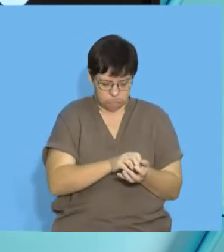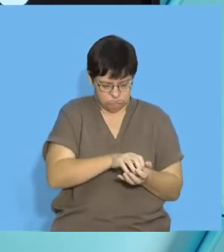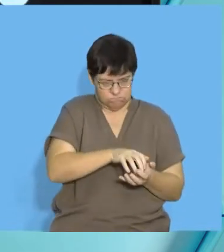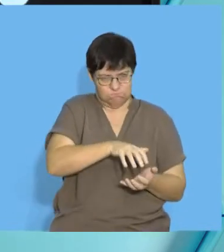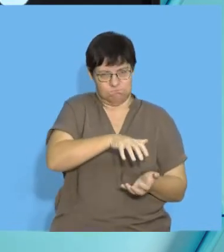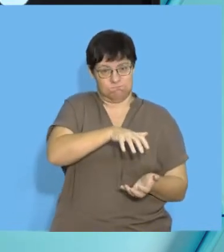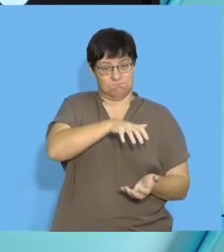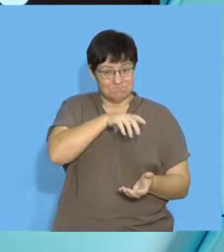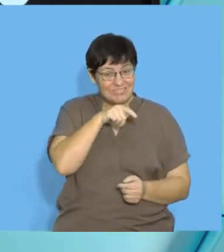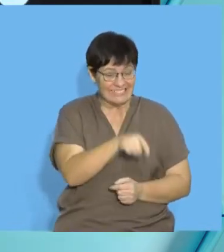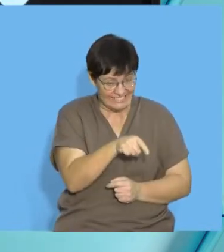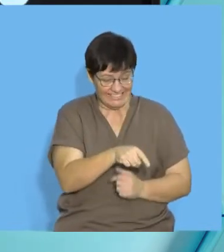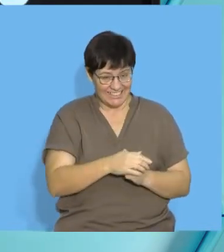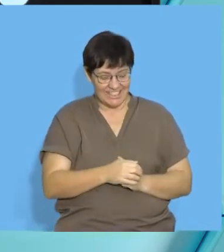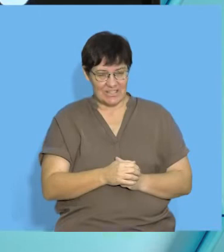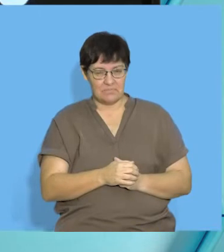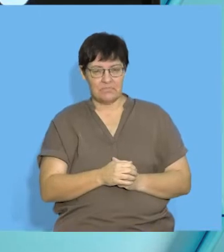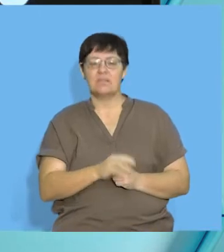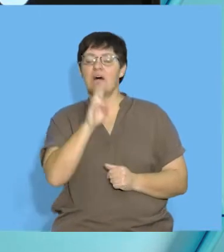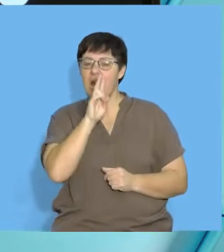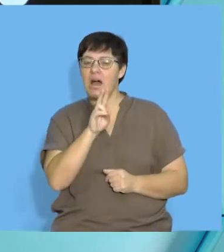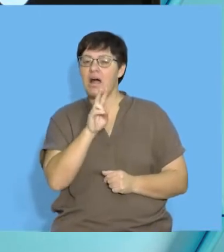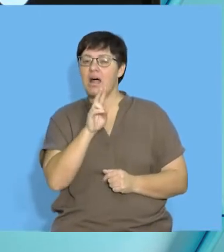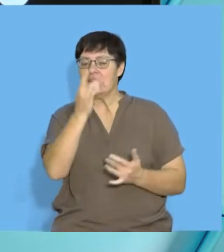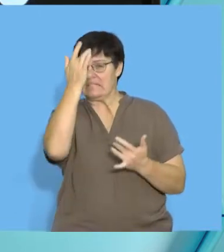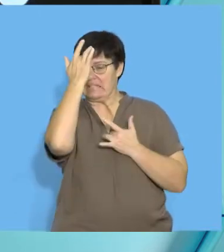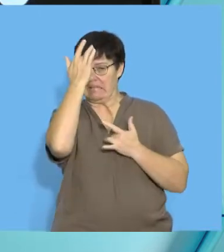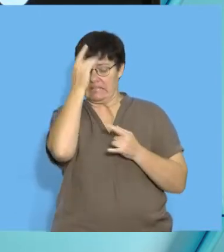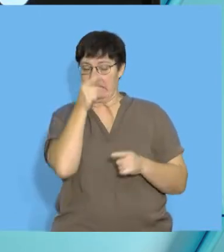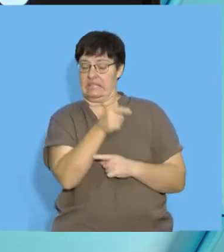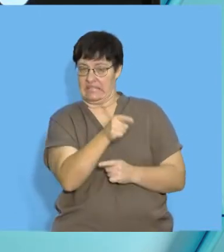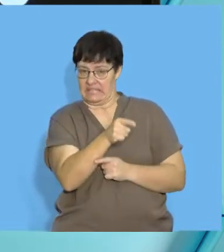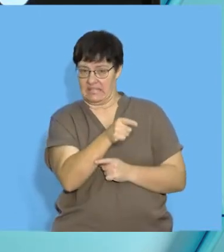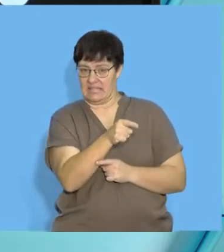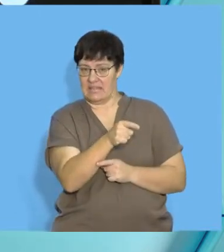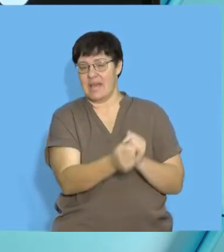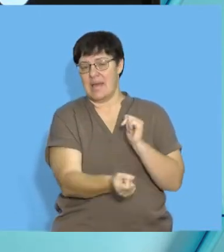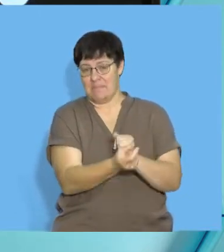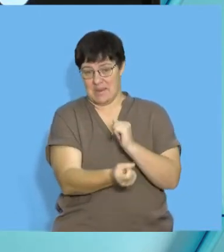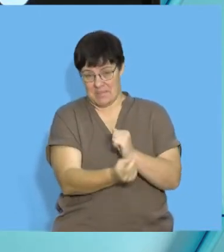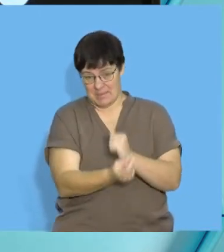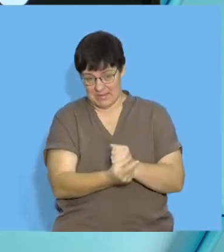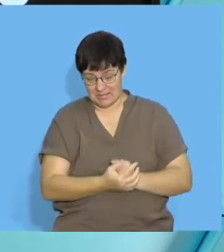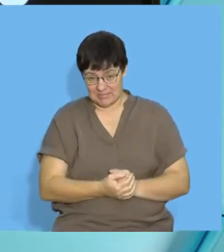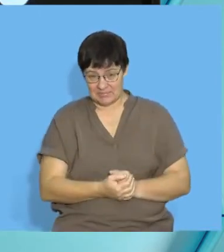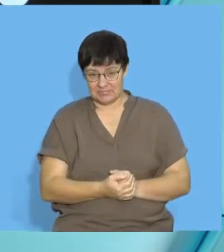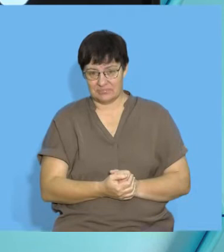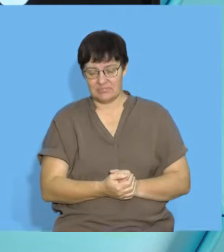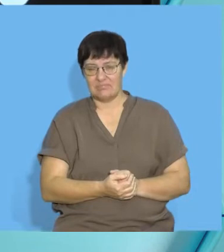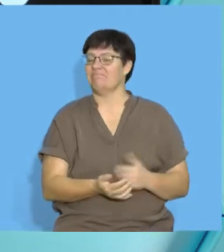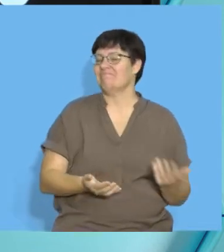we're focusing on. We're focusing on the diseases that these microorganisms, all right, are going to cause. So